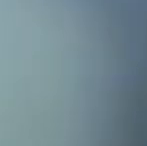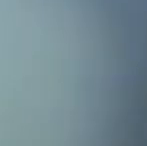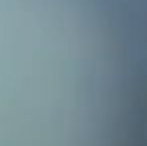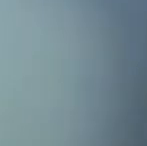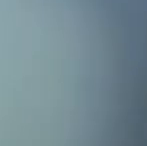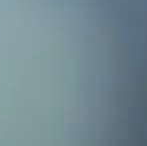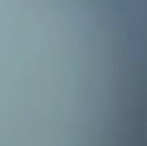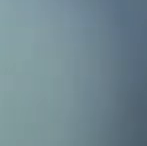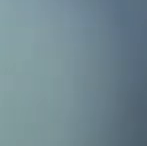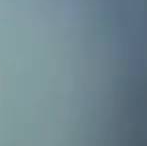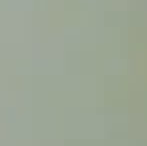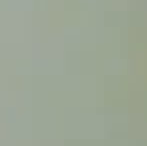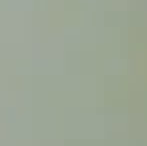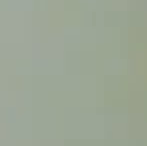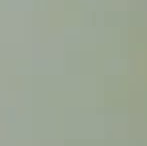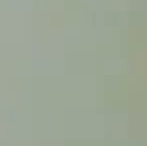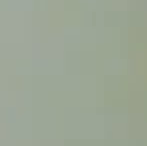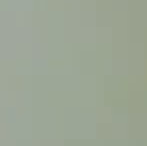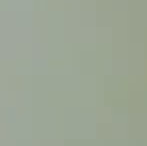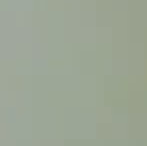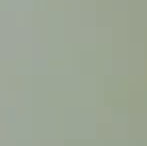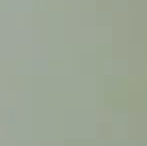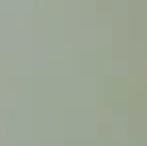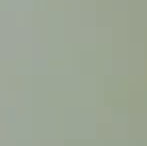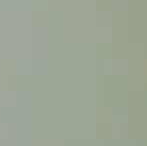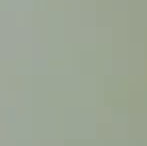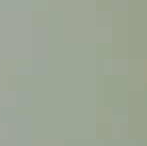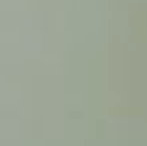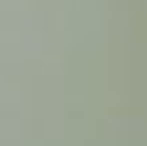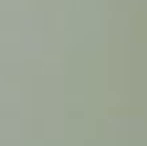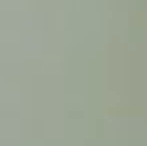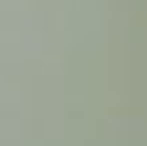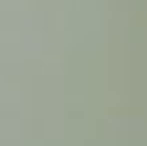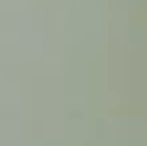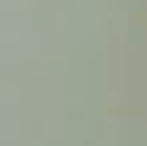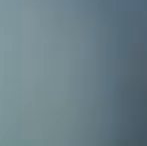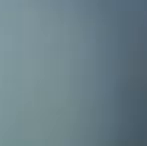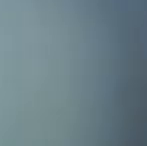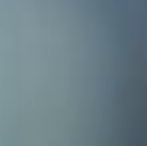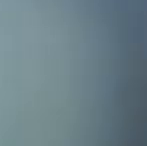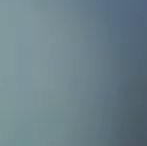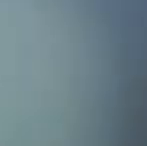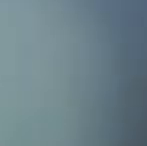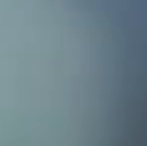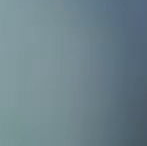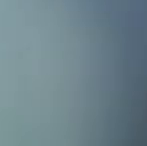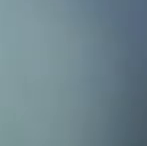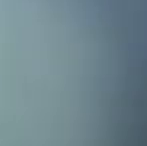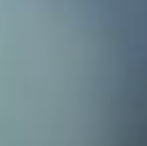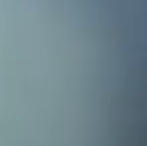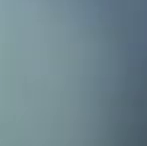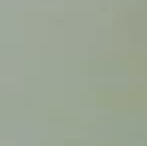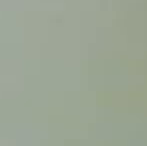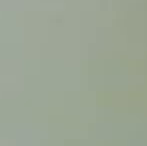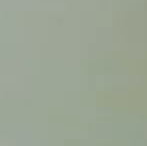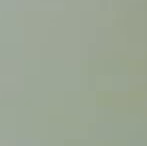get defensive right away. Yeah, you got to play it by ear, see what the people are like, how it feels. And yeah, for sure. I mean, speaking up is great for